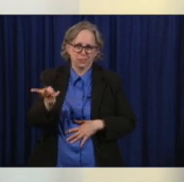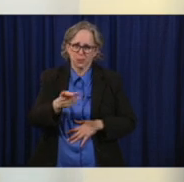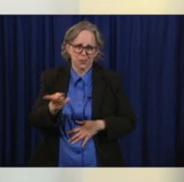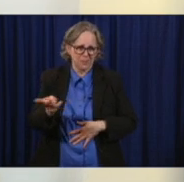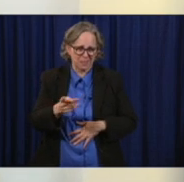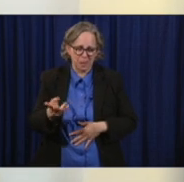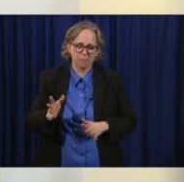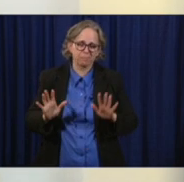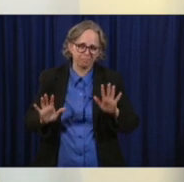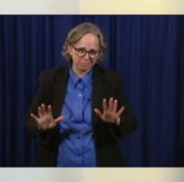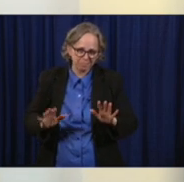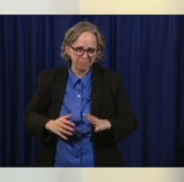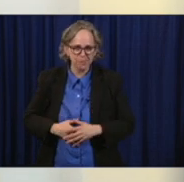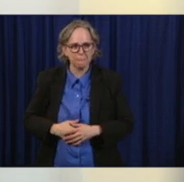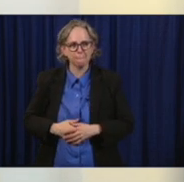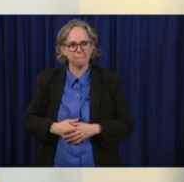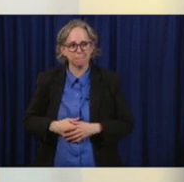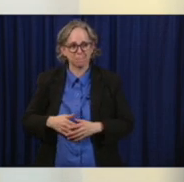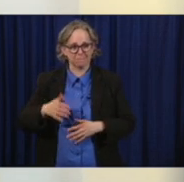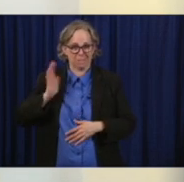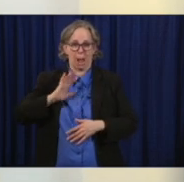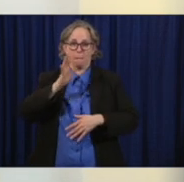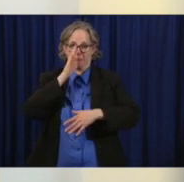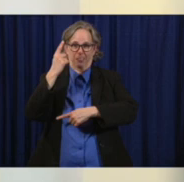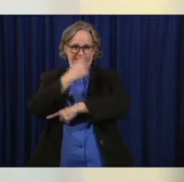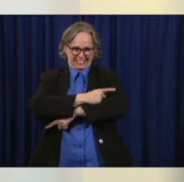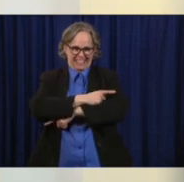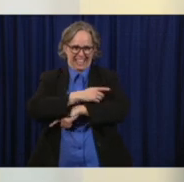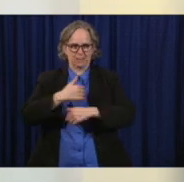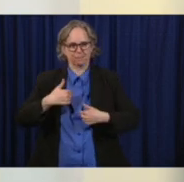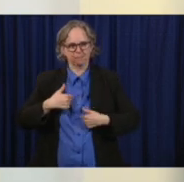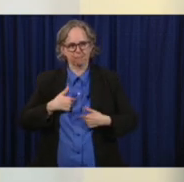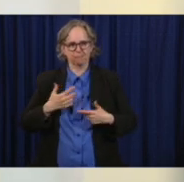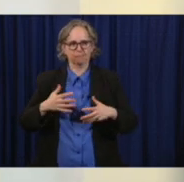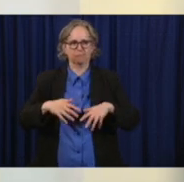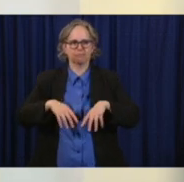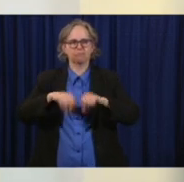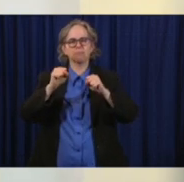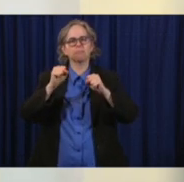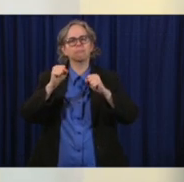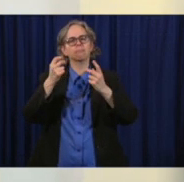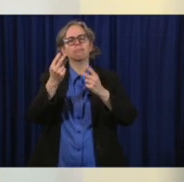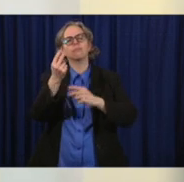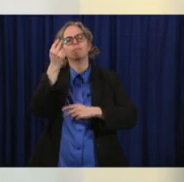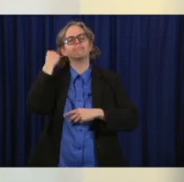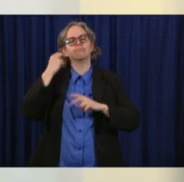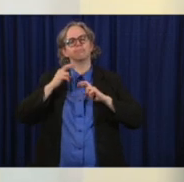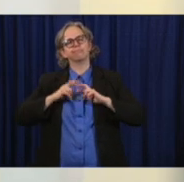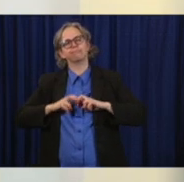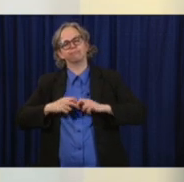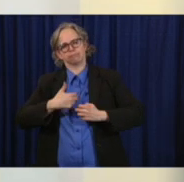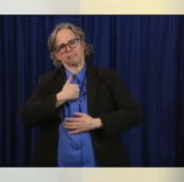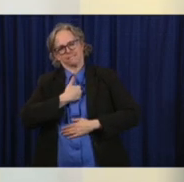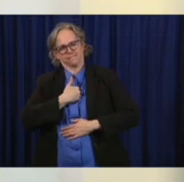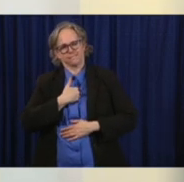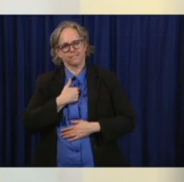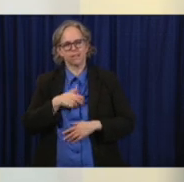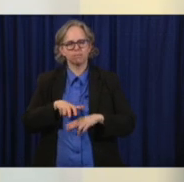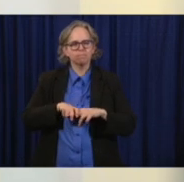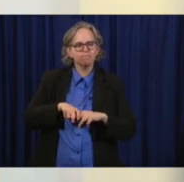I want to say on Mother's Day, it was a day I did do some reflecting. And I just want to say a shout out to the